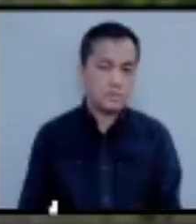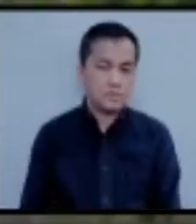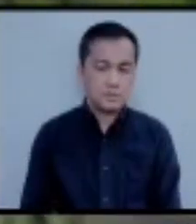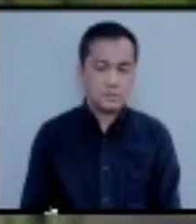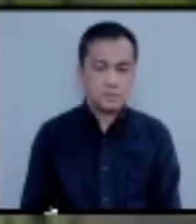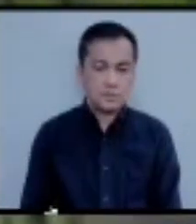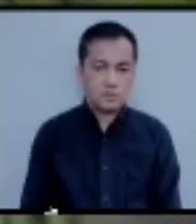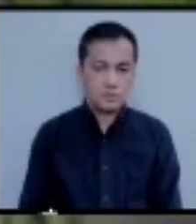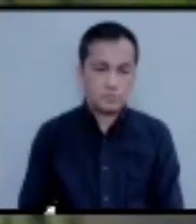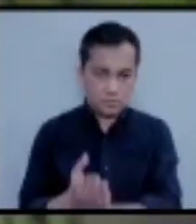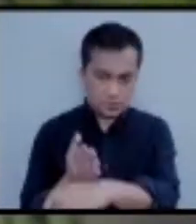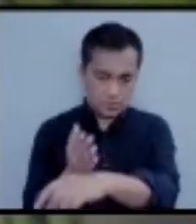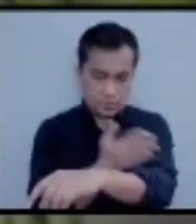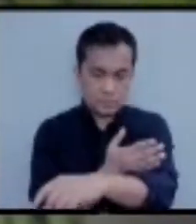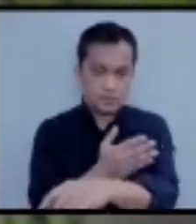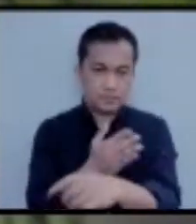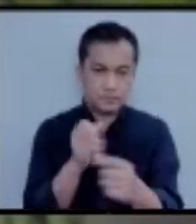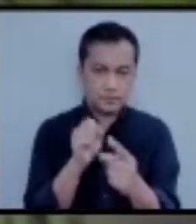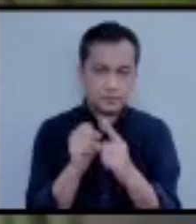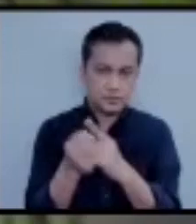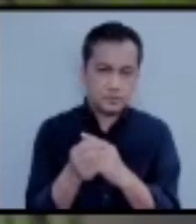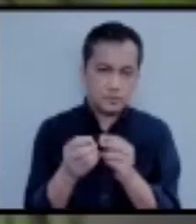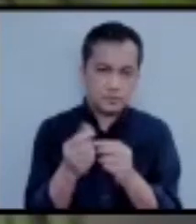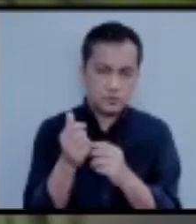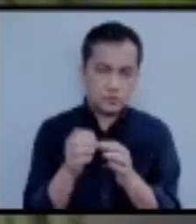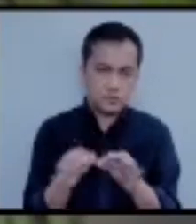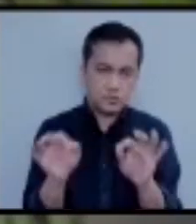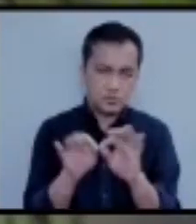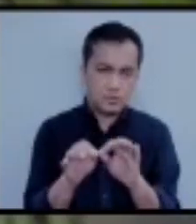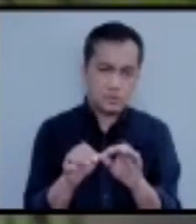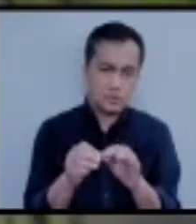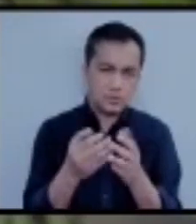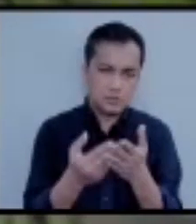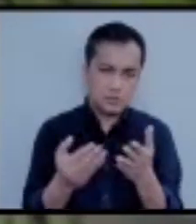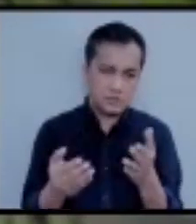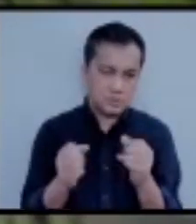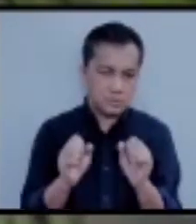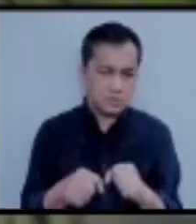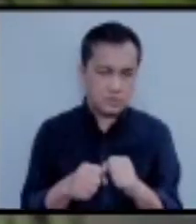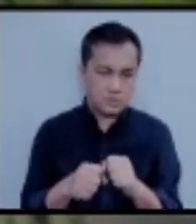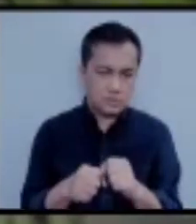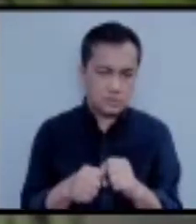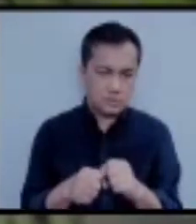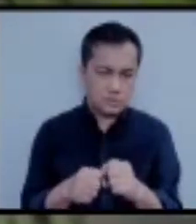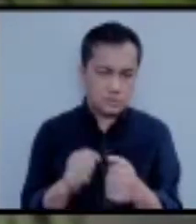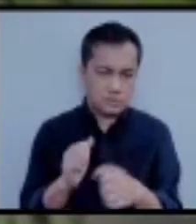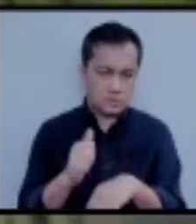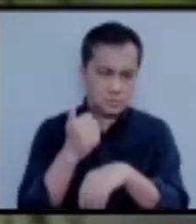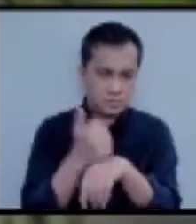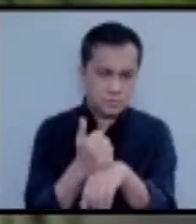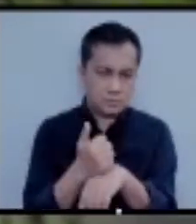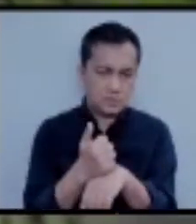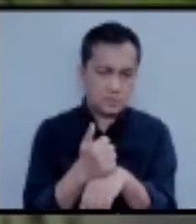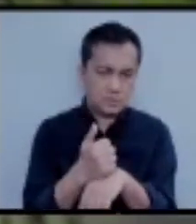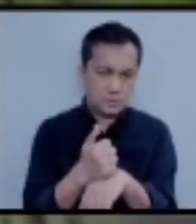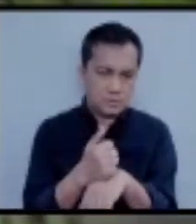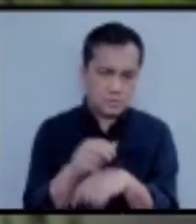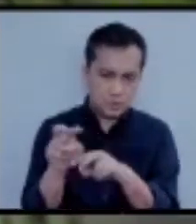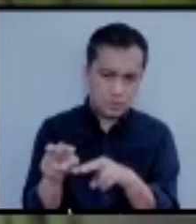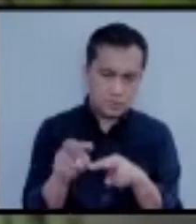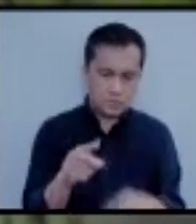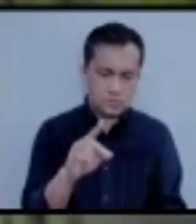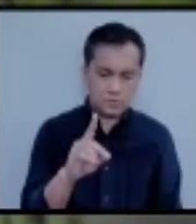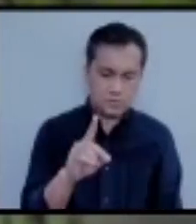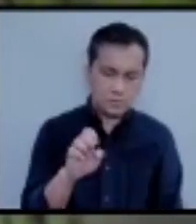improve the situation. The most important thing is to be able to establish the appropriate monitoring devices of the